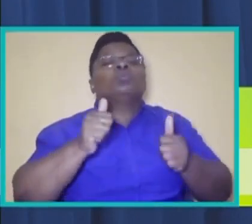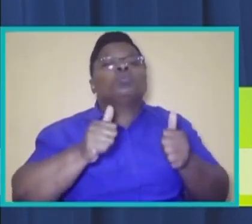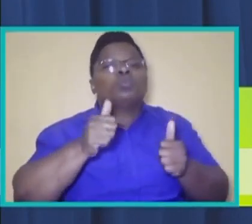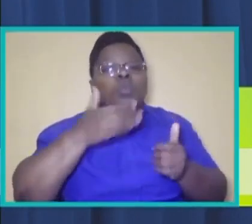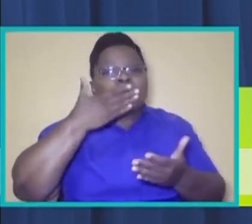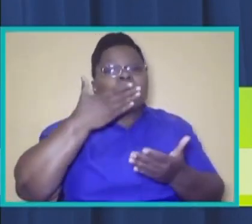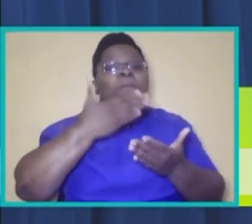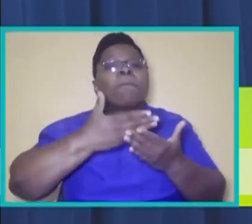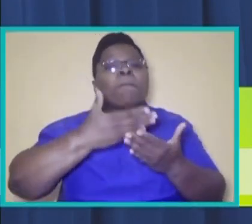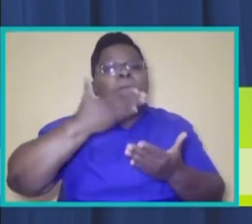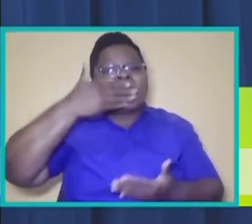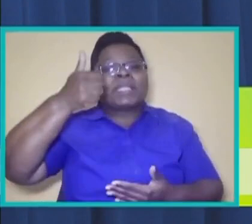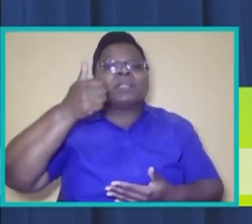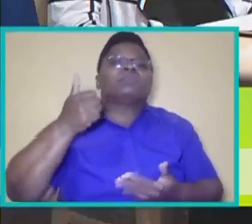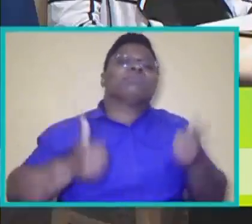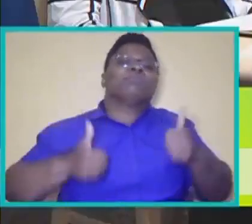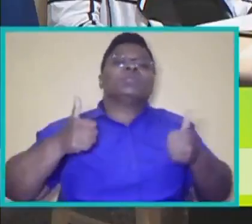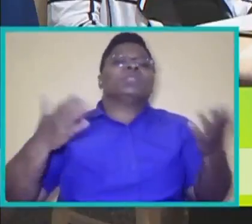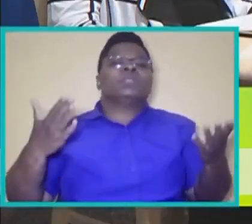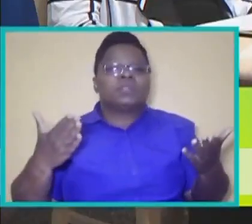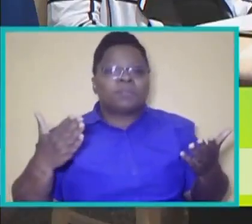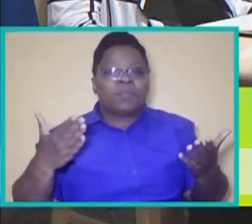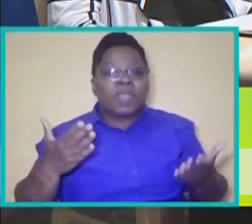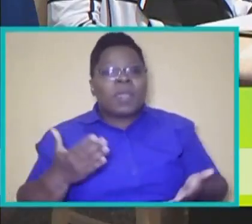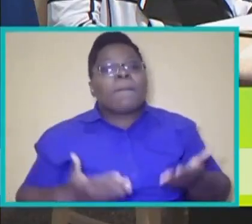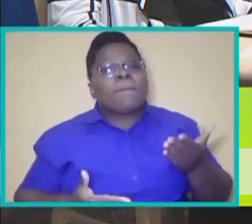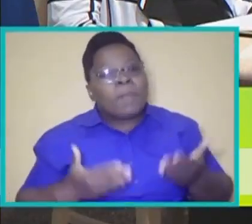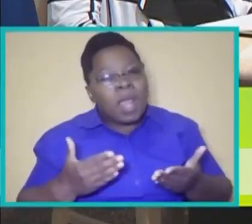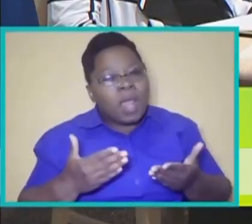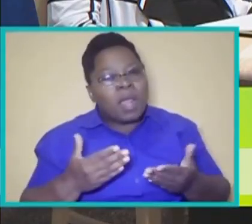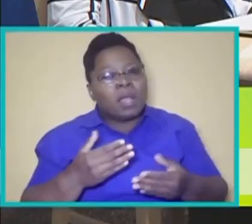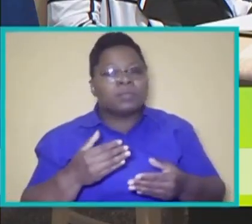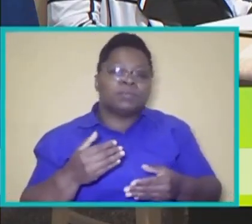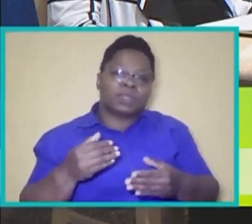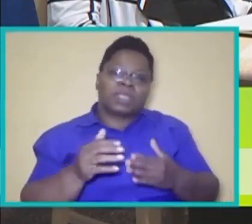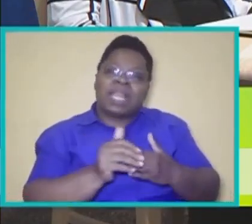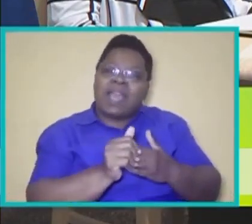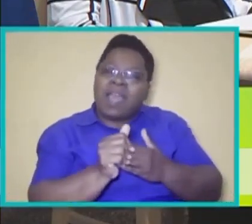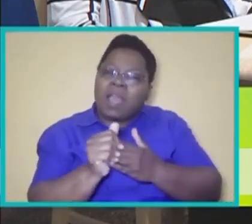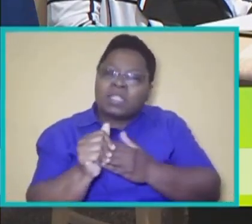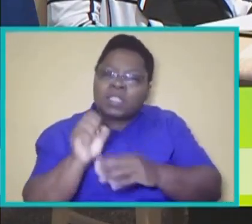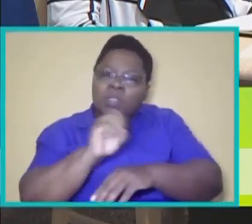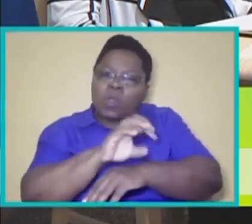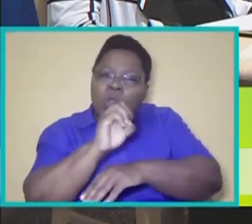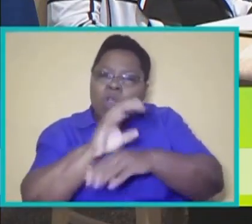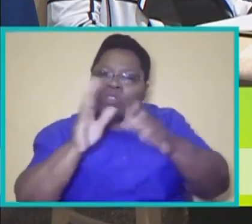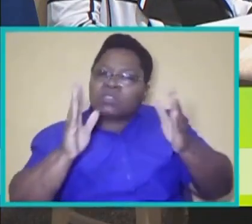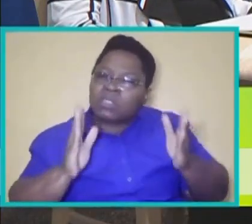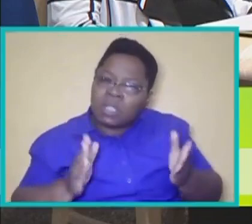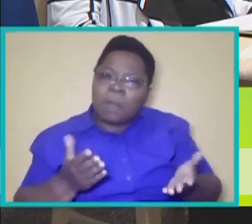of maybe a guidance officer or a social worker who could help bring balance to their